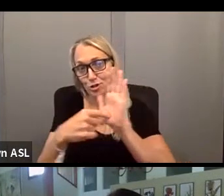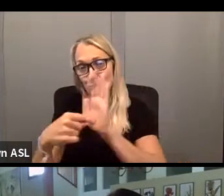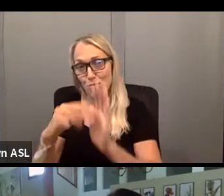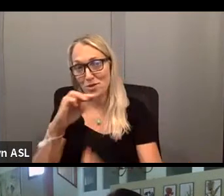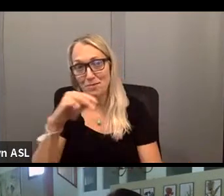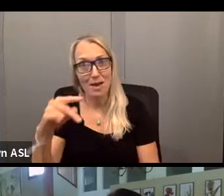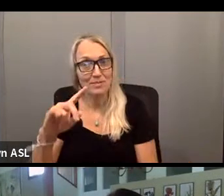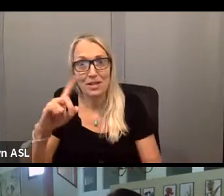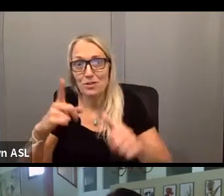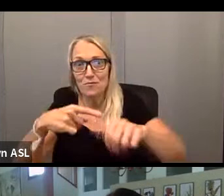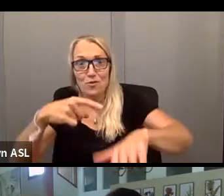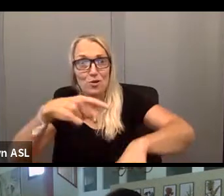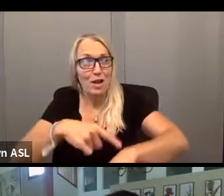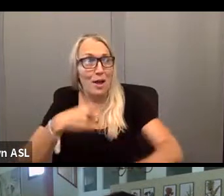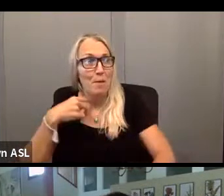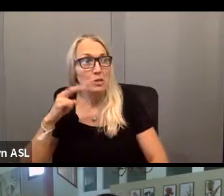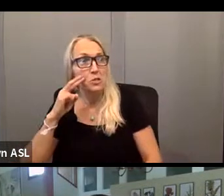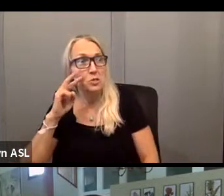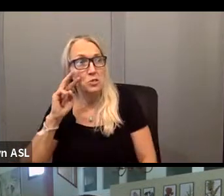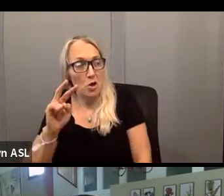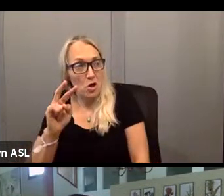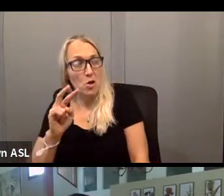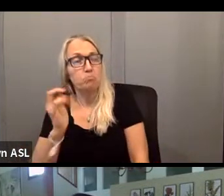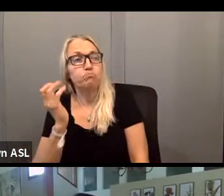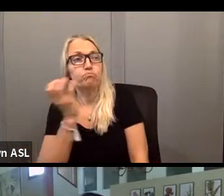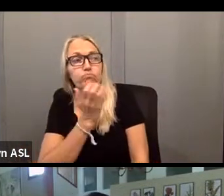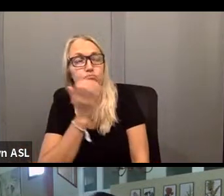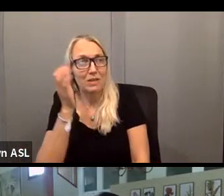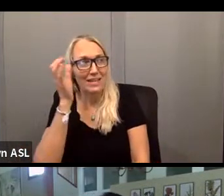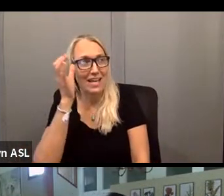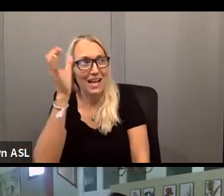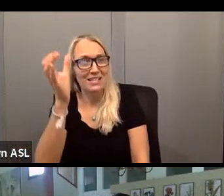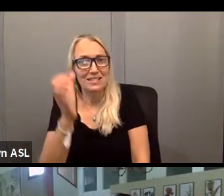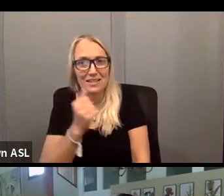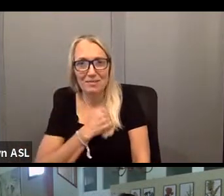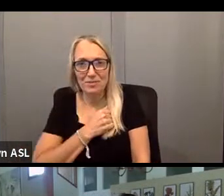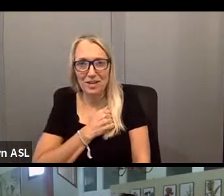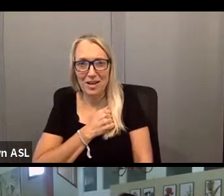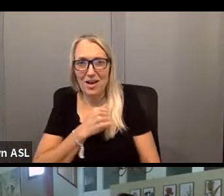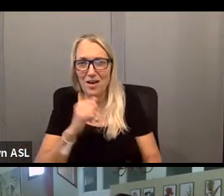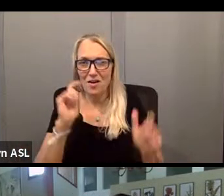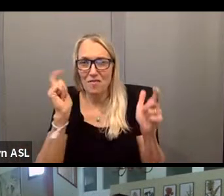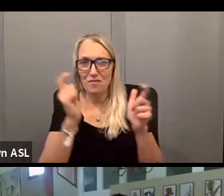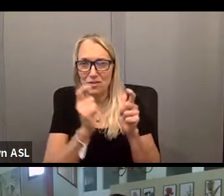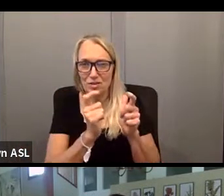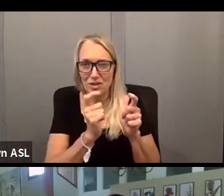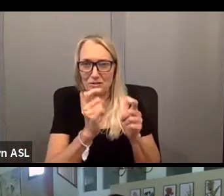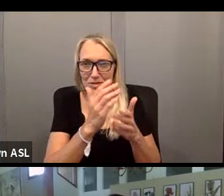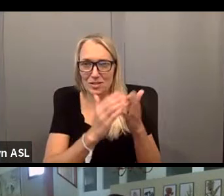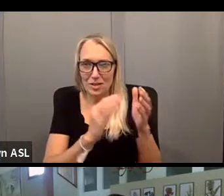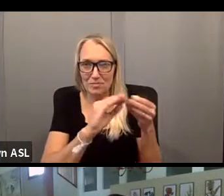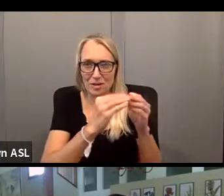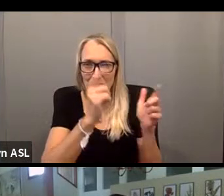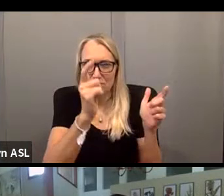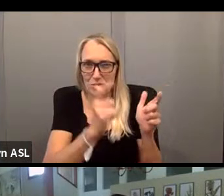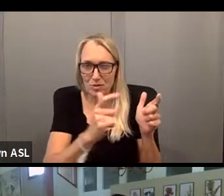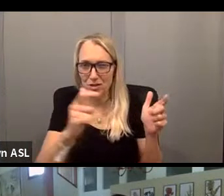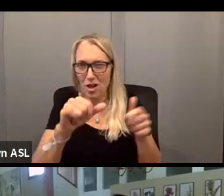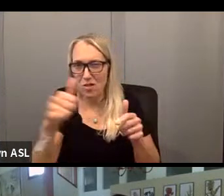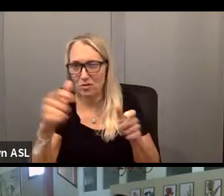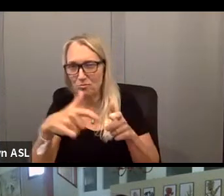I'd seen the concept of losing population and gaining. So I wish I